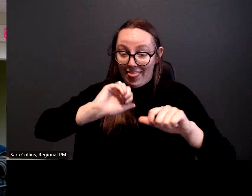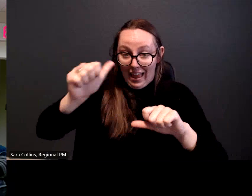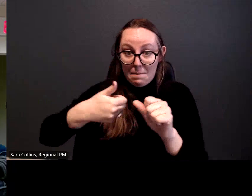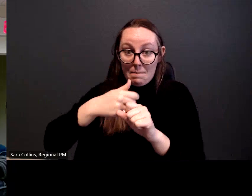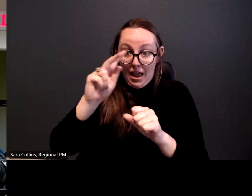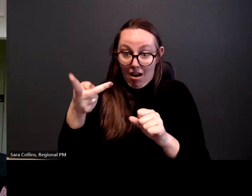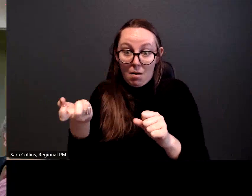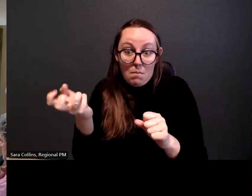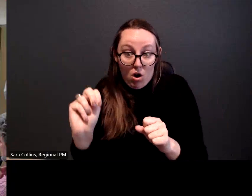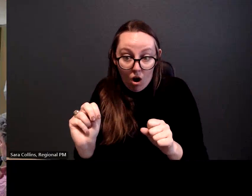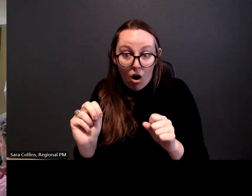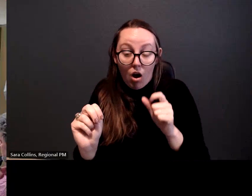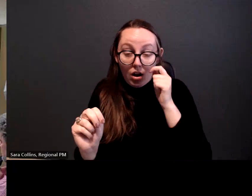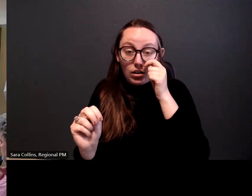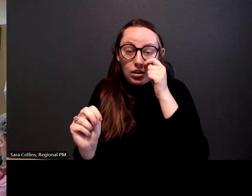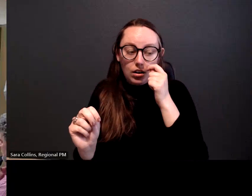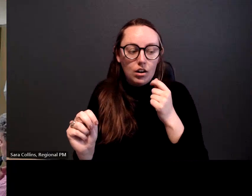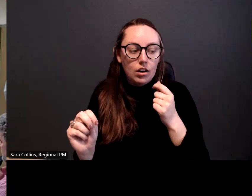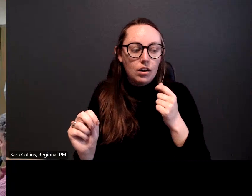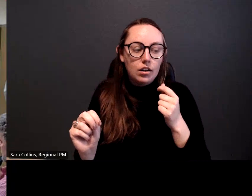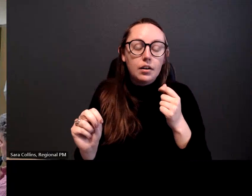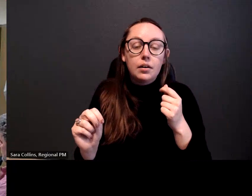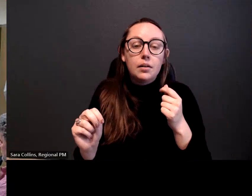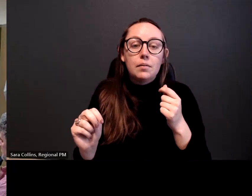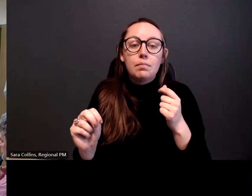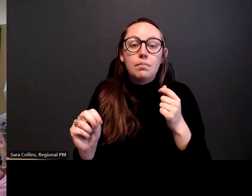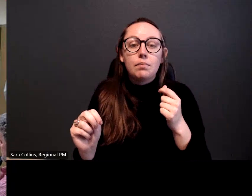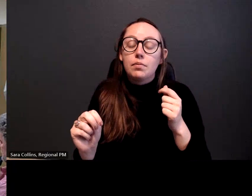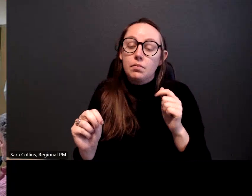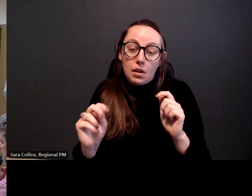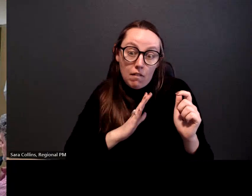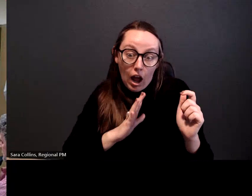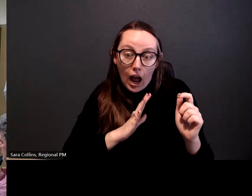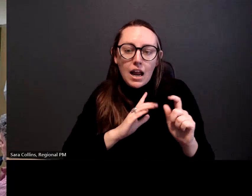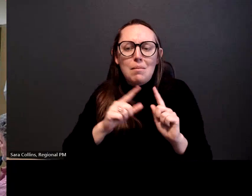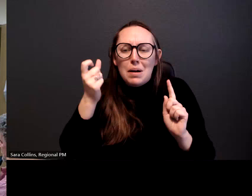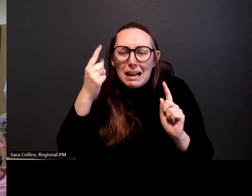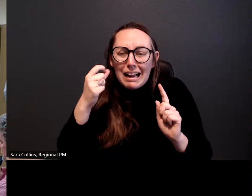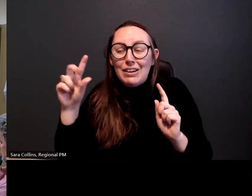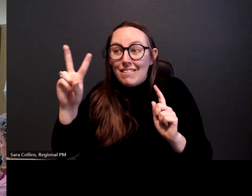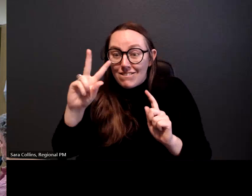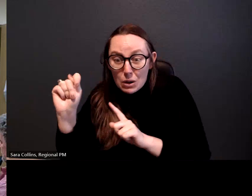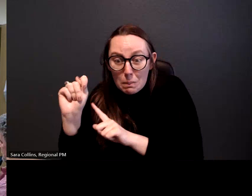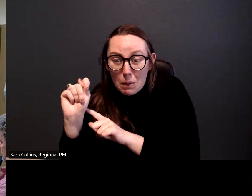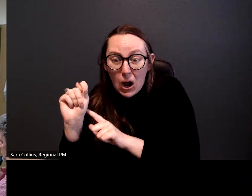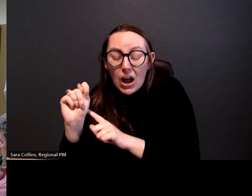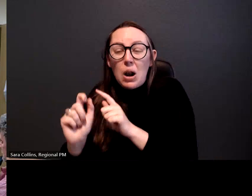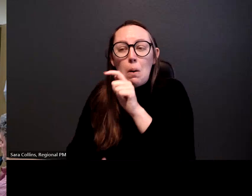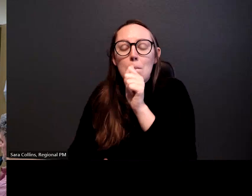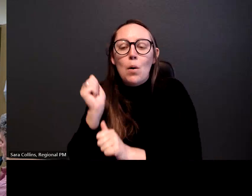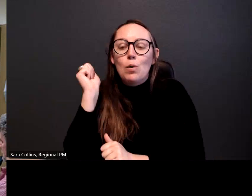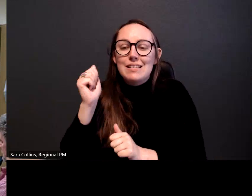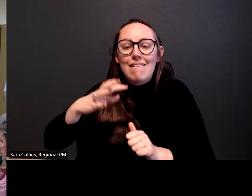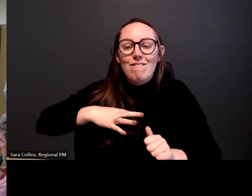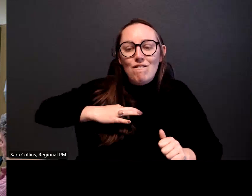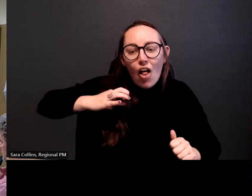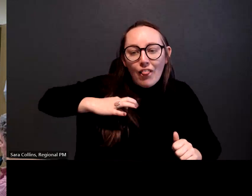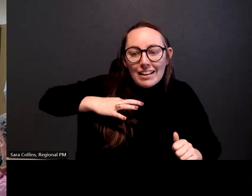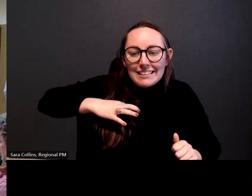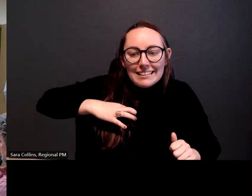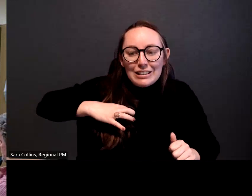in a mutual aid, Vermont is mostly volunteers, 5,000 volunteers. They come from faraway areas. If they come from an area served by